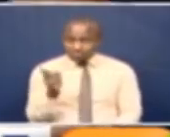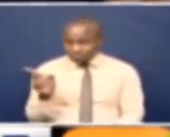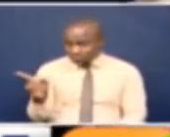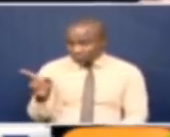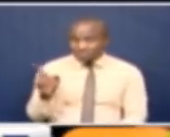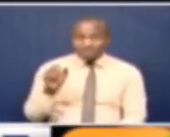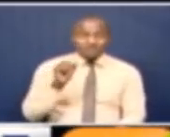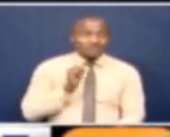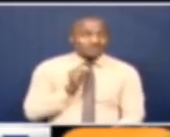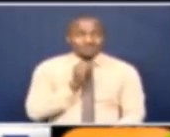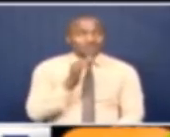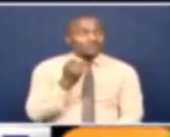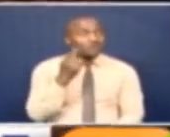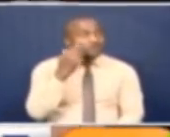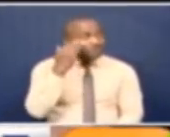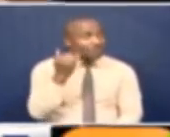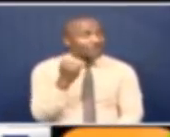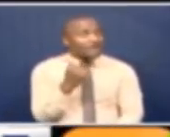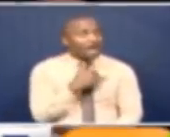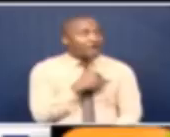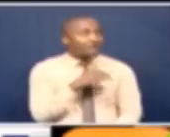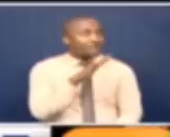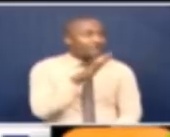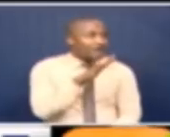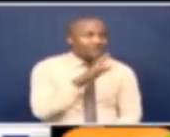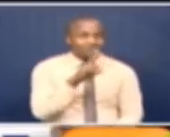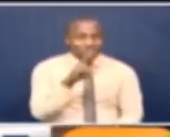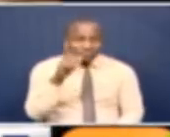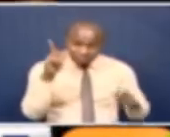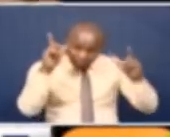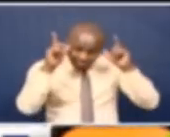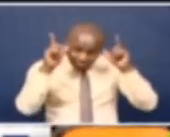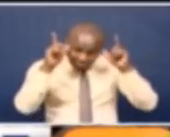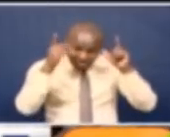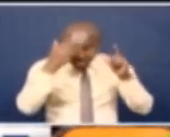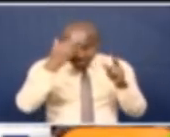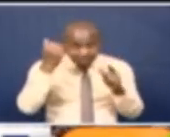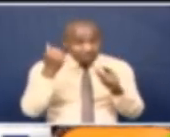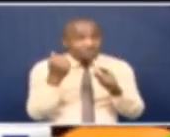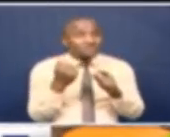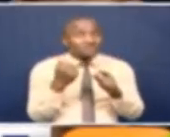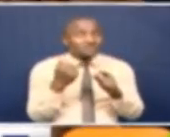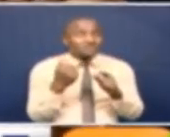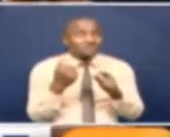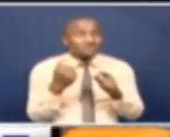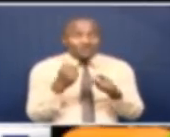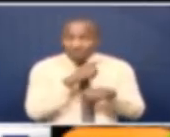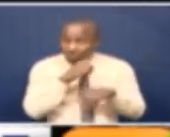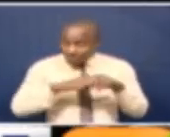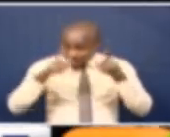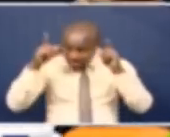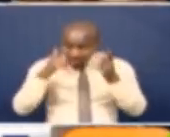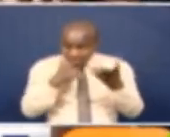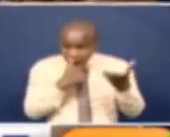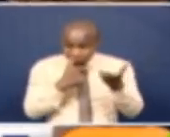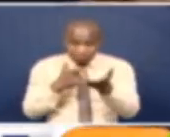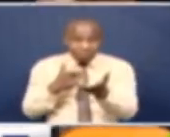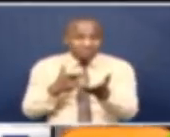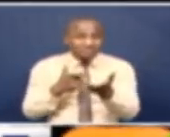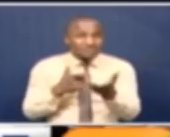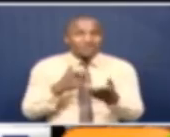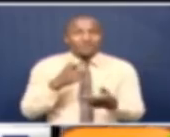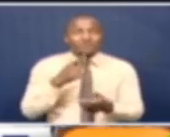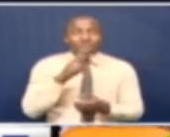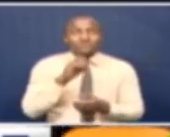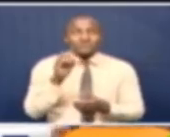are only five or two cows in the picture. Because immediately that the cows were shot, almost 20